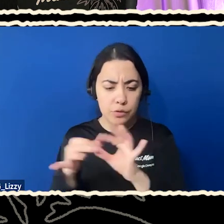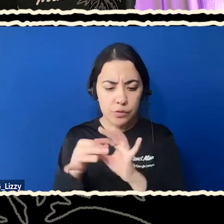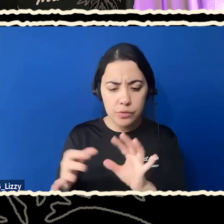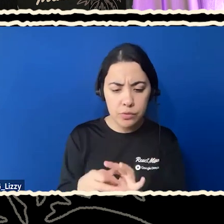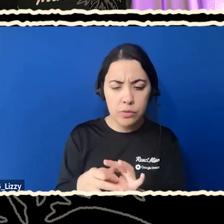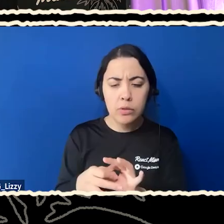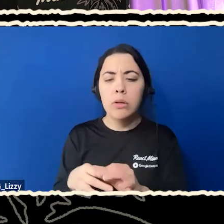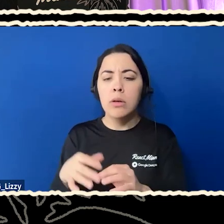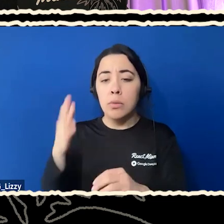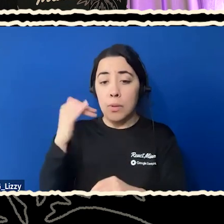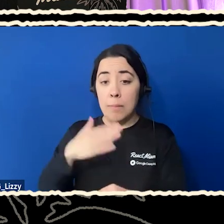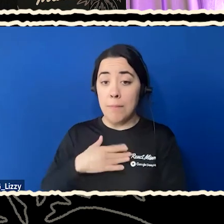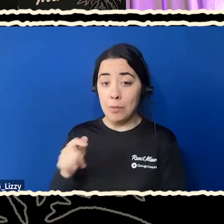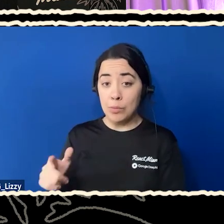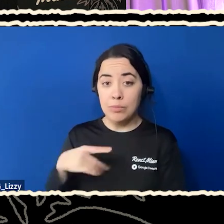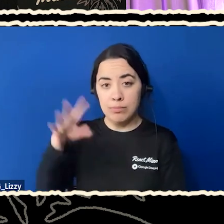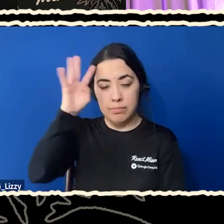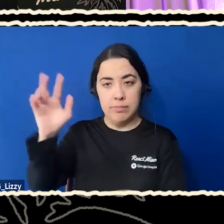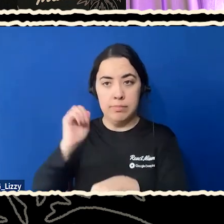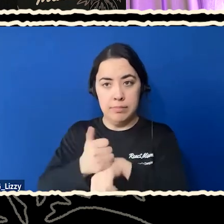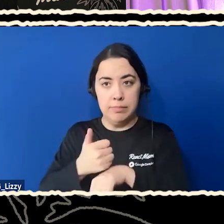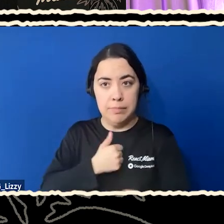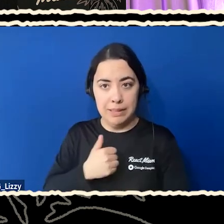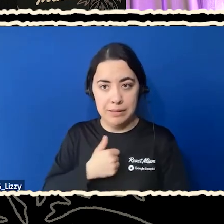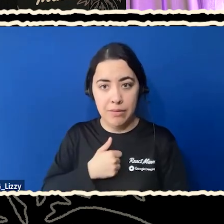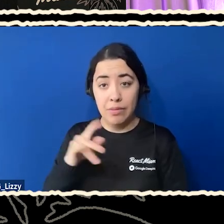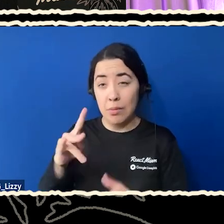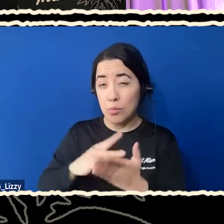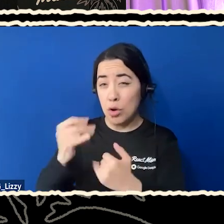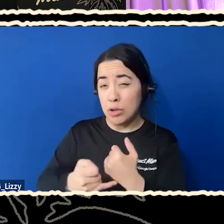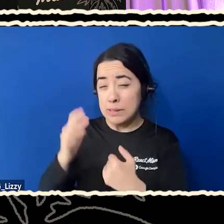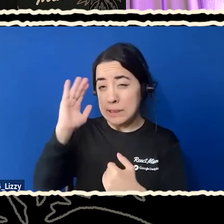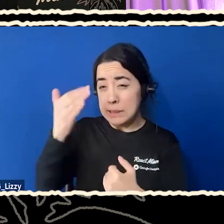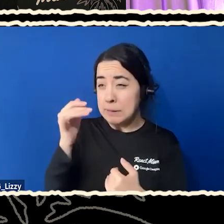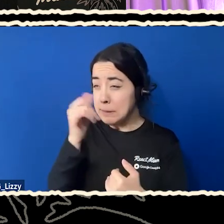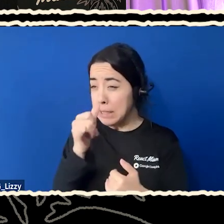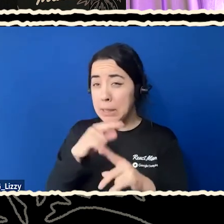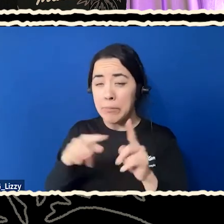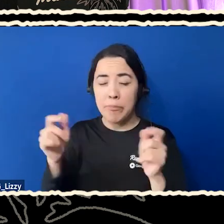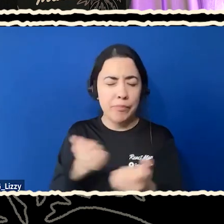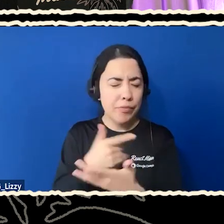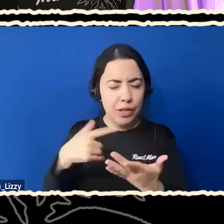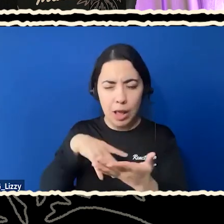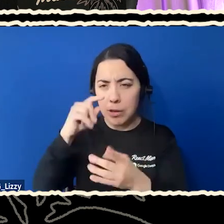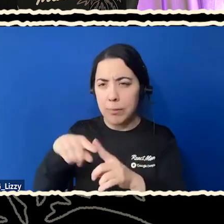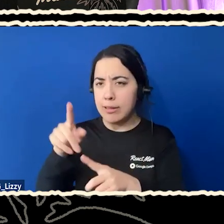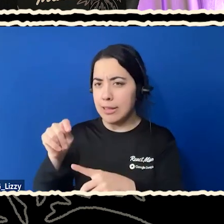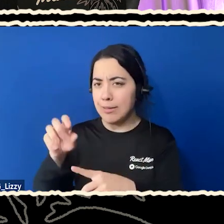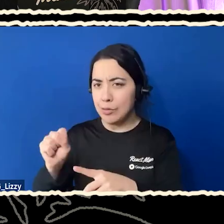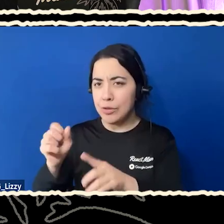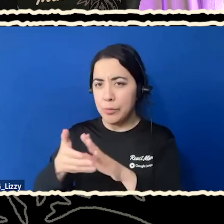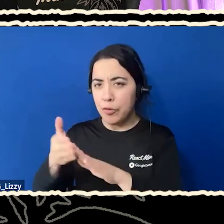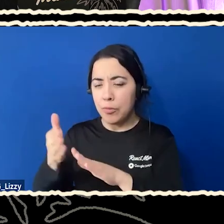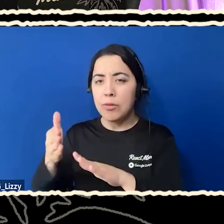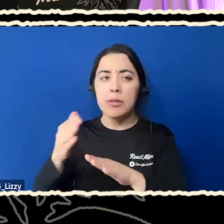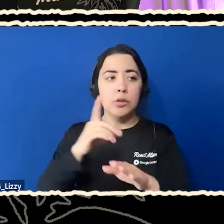had to make all of my own tools. So as silly as that project was, I took everything I learned about TypeScript performance and making Doom happen, and I packed it into a tool